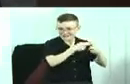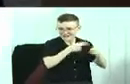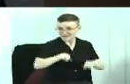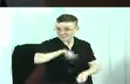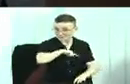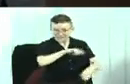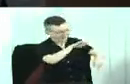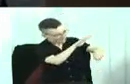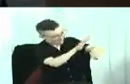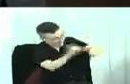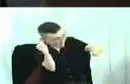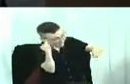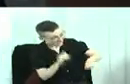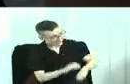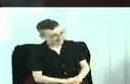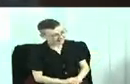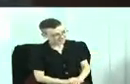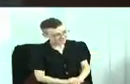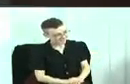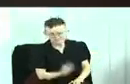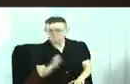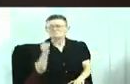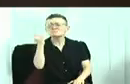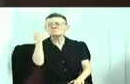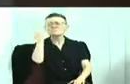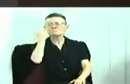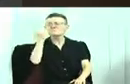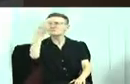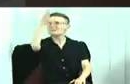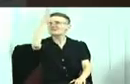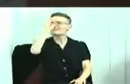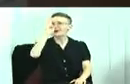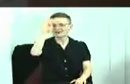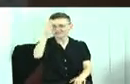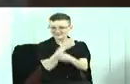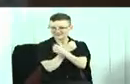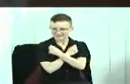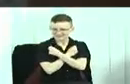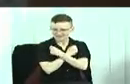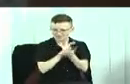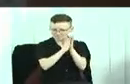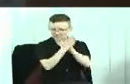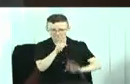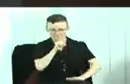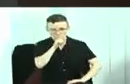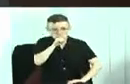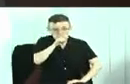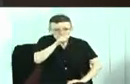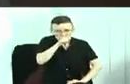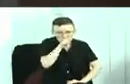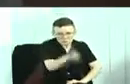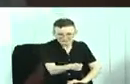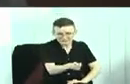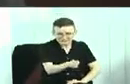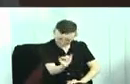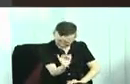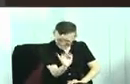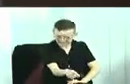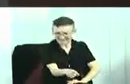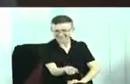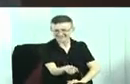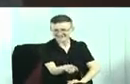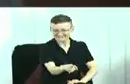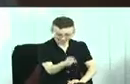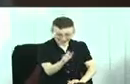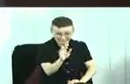this world if God's love were that real? That's where hope lives,